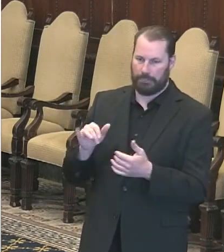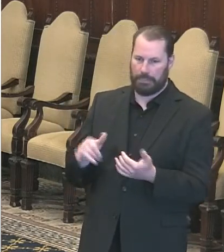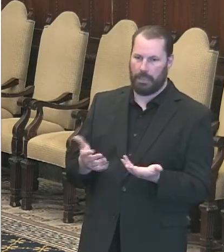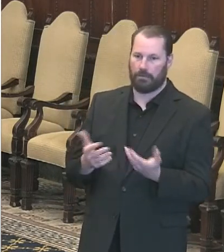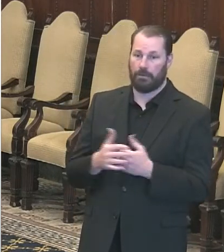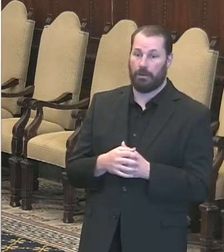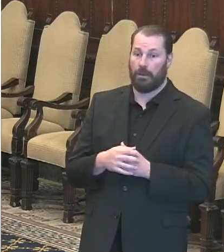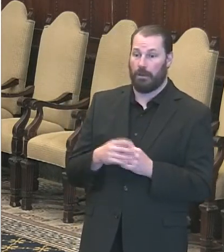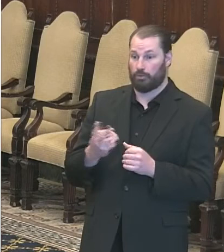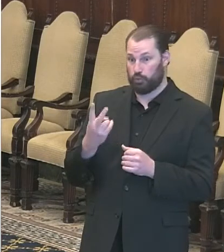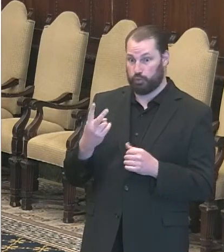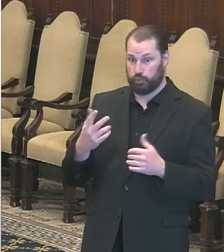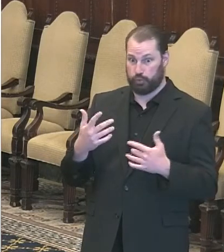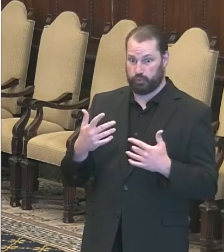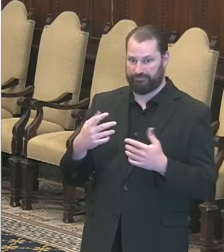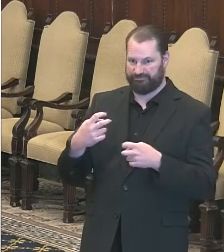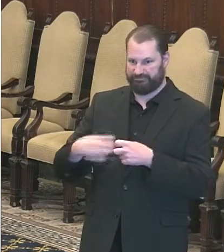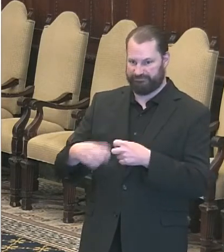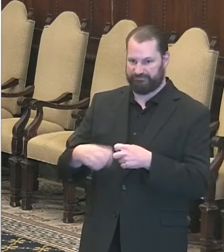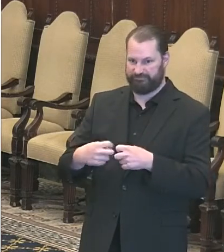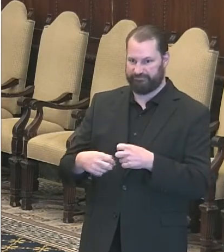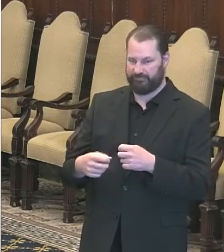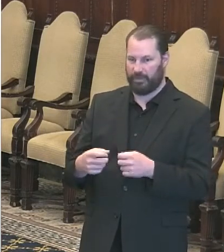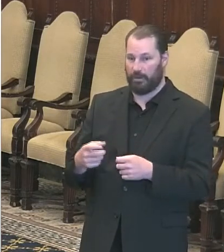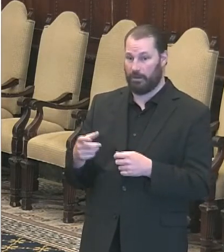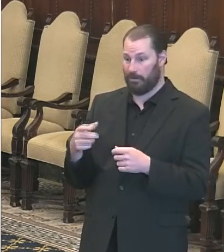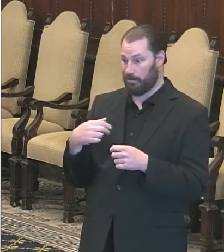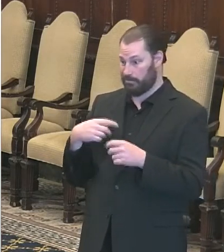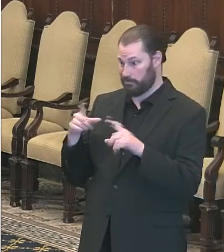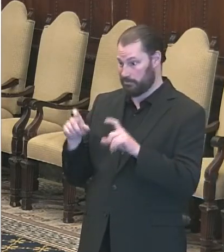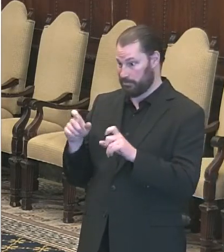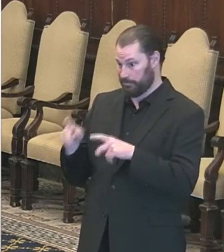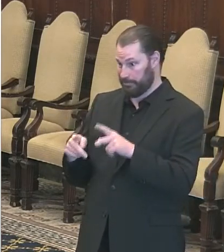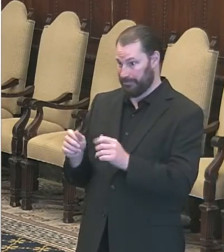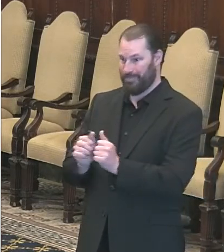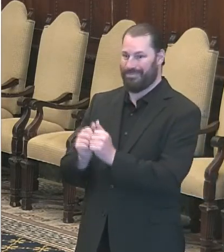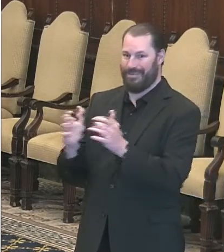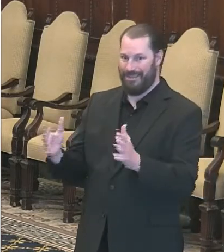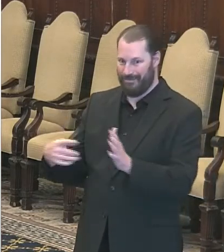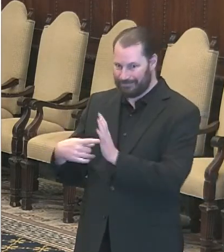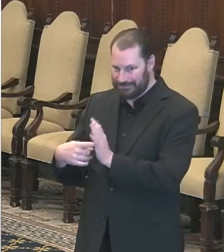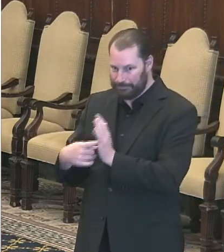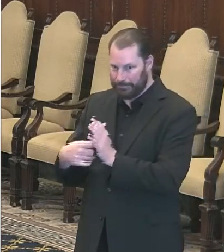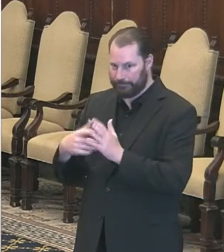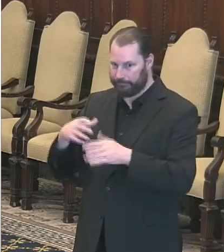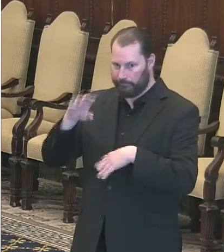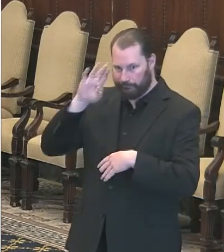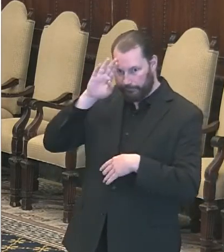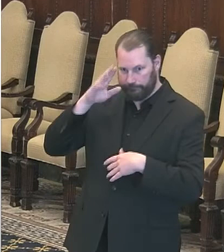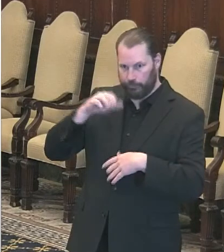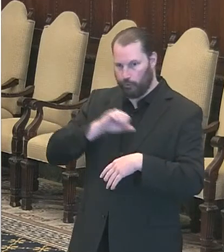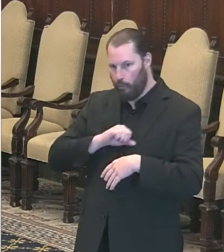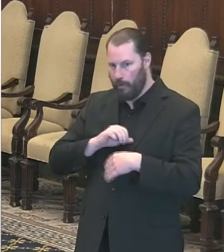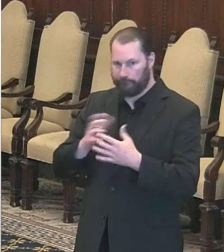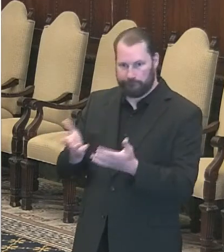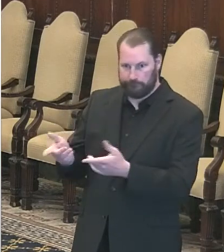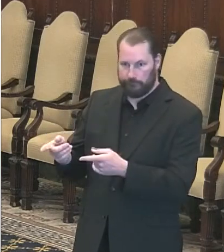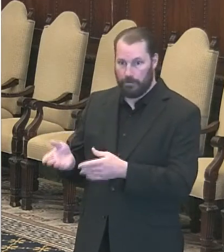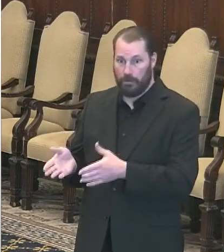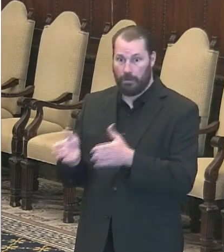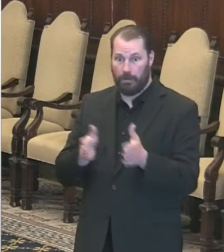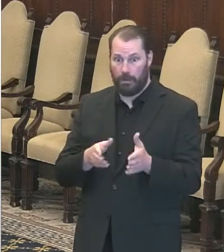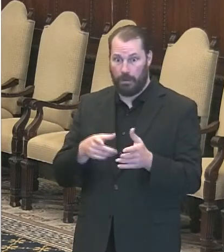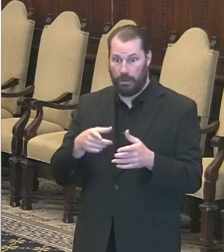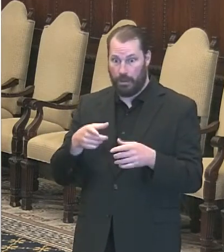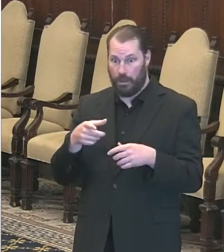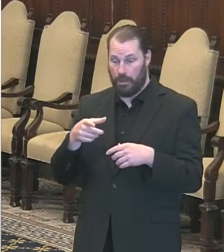you test people who don't have symptoms, and to what are there physical controls to prevent spread of infection from one person to another that